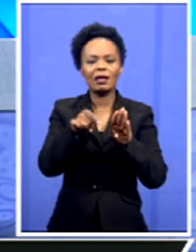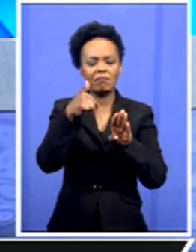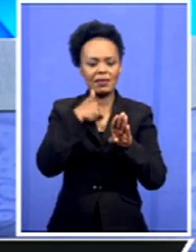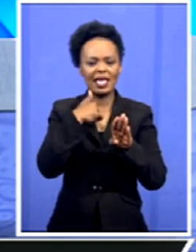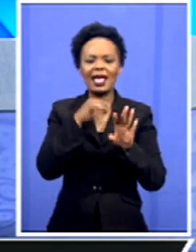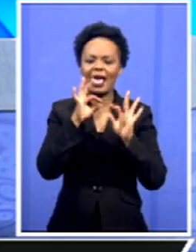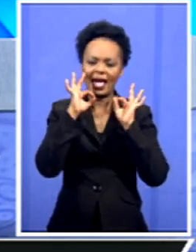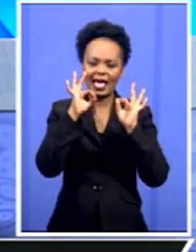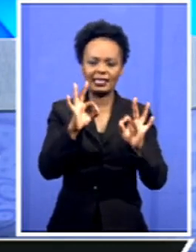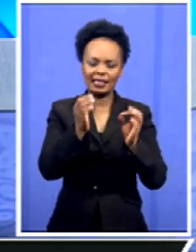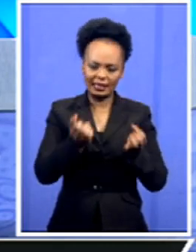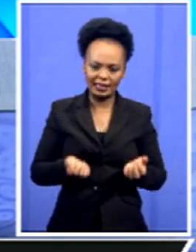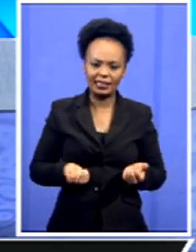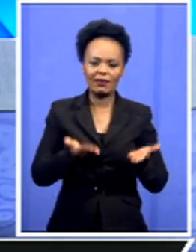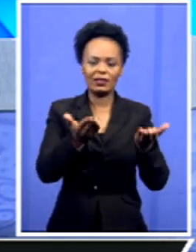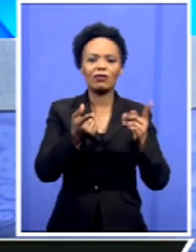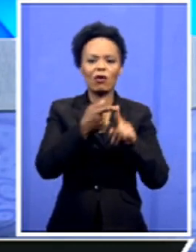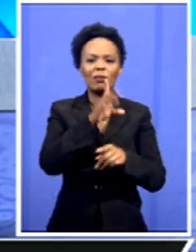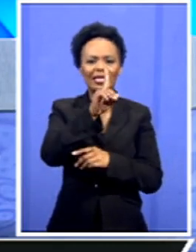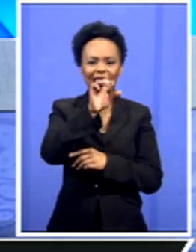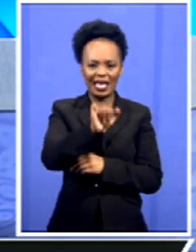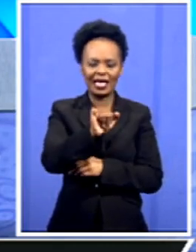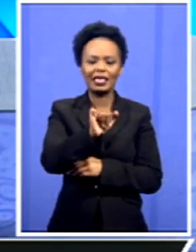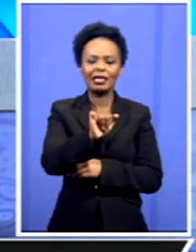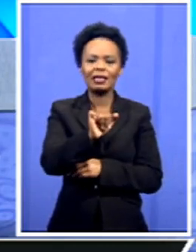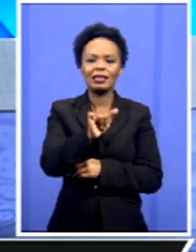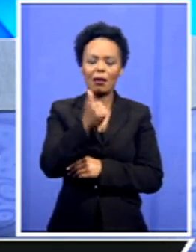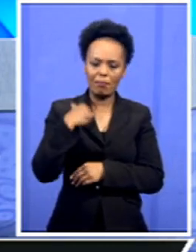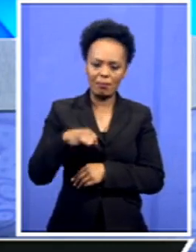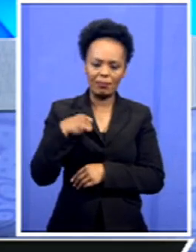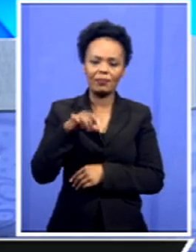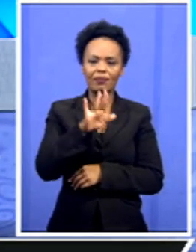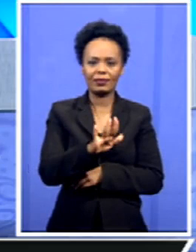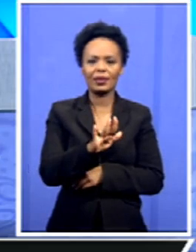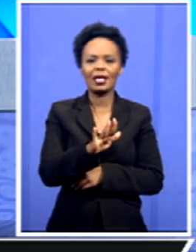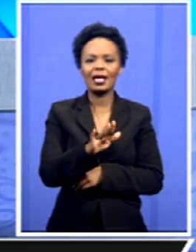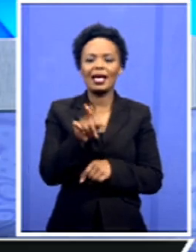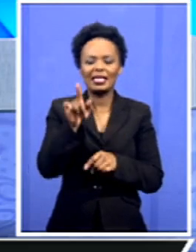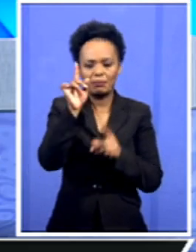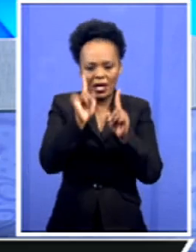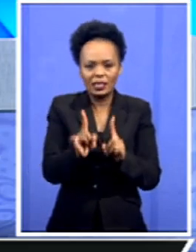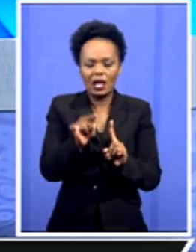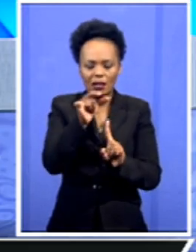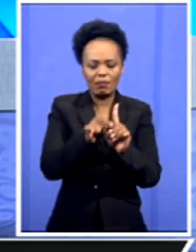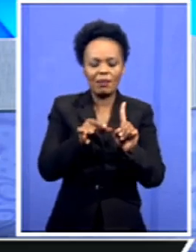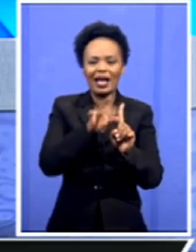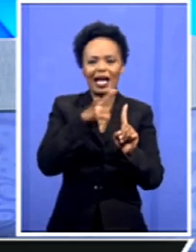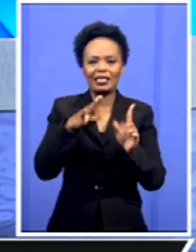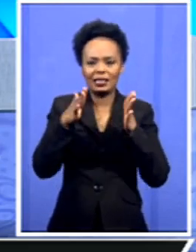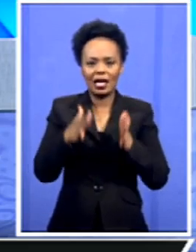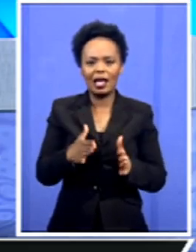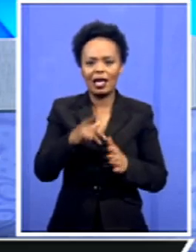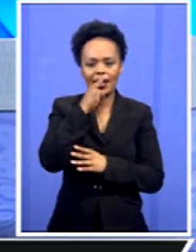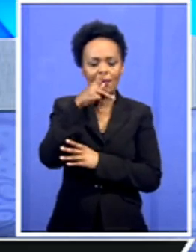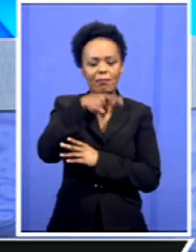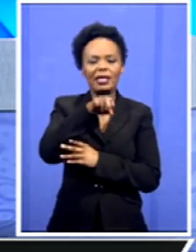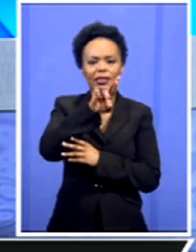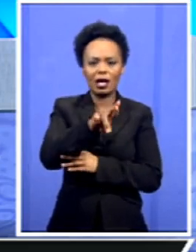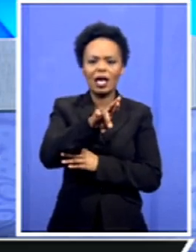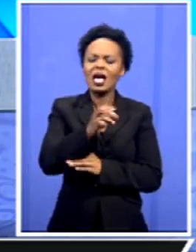excellent service from the DA, especially our newly elected councillor, Mr. Peter